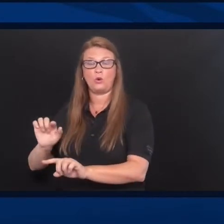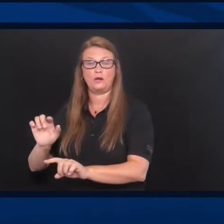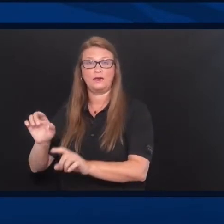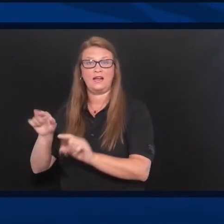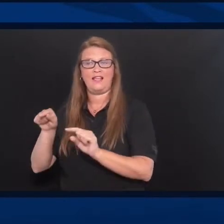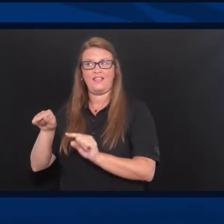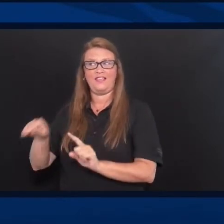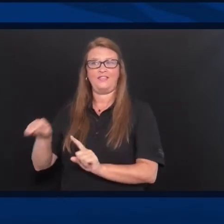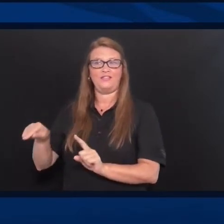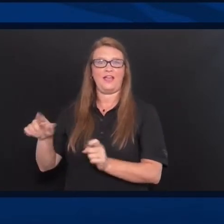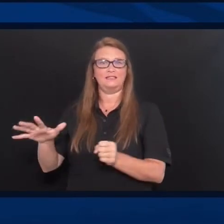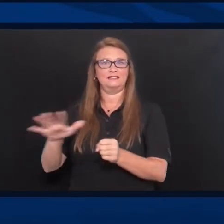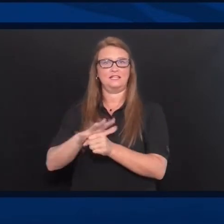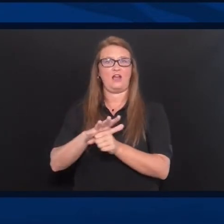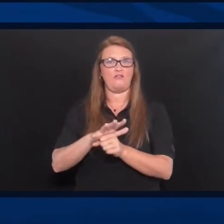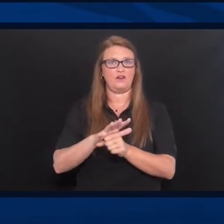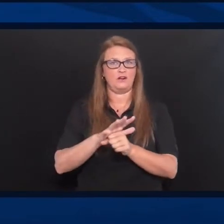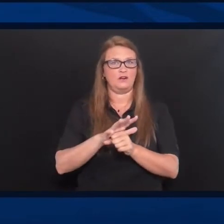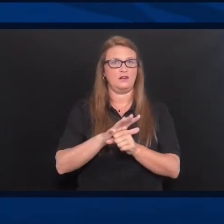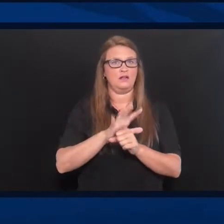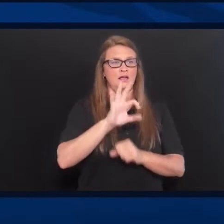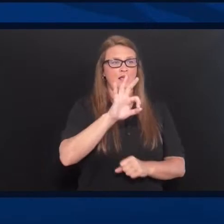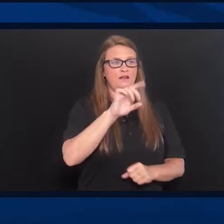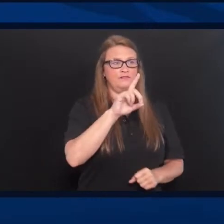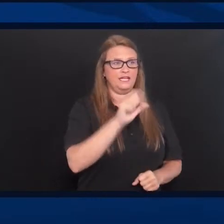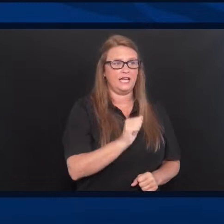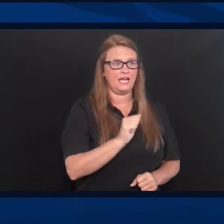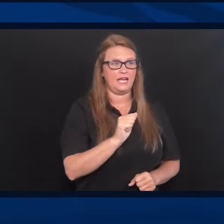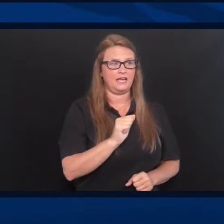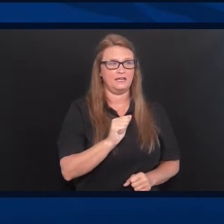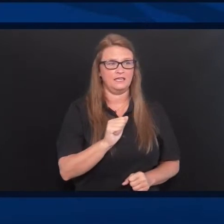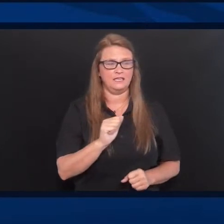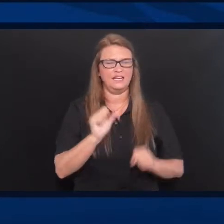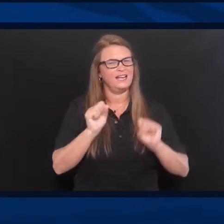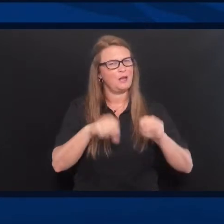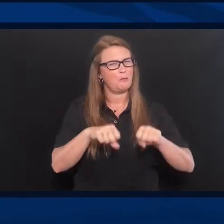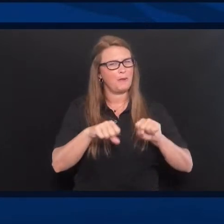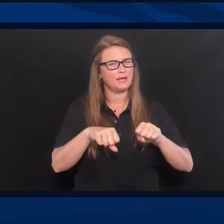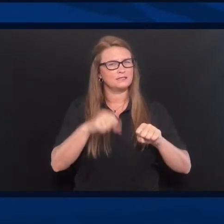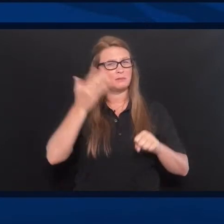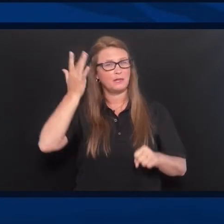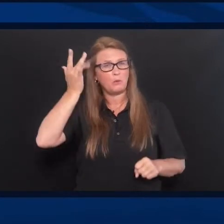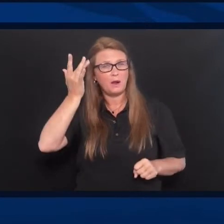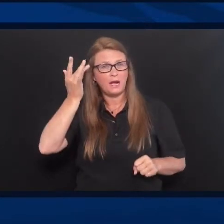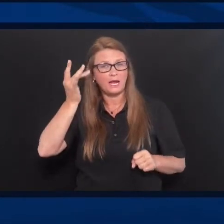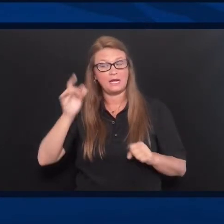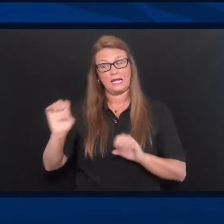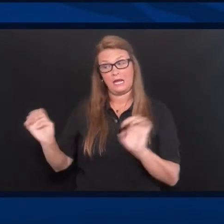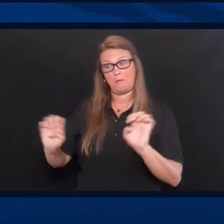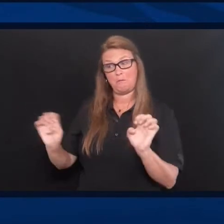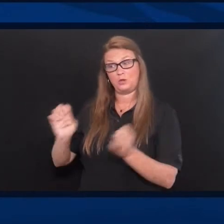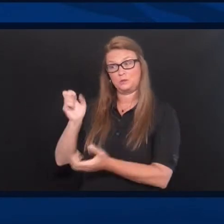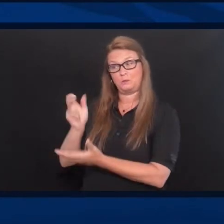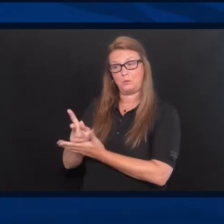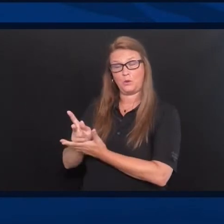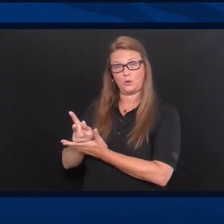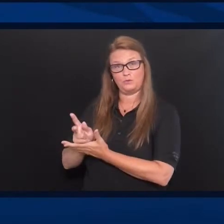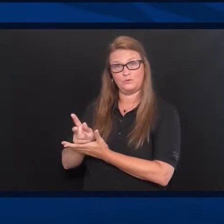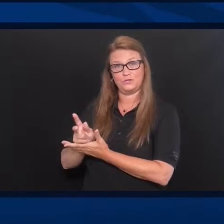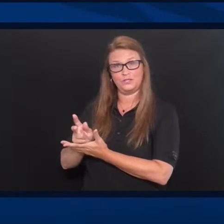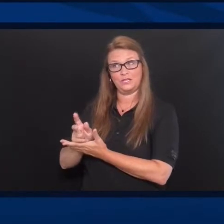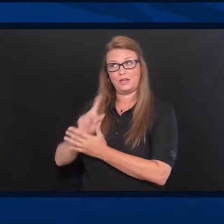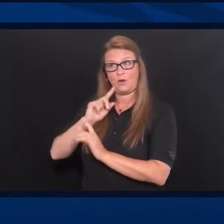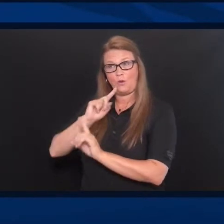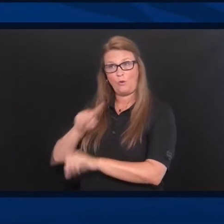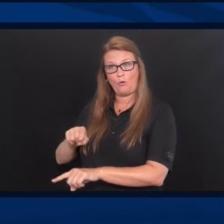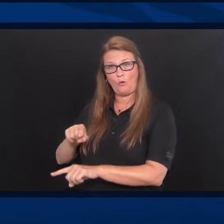covered by the umbrella announcement by the FDA, and possibly because it was an emergency order